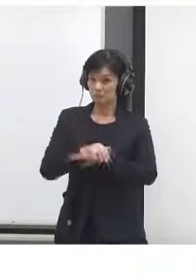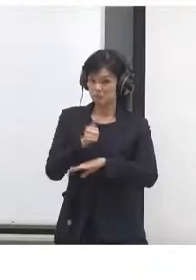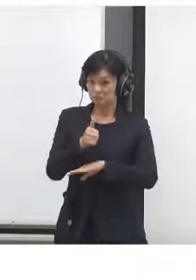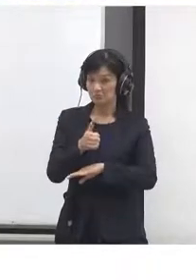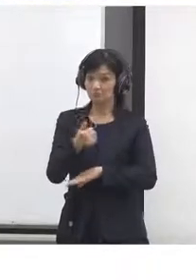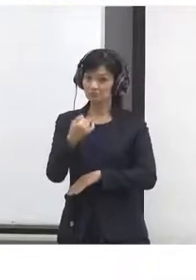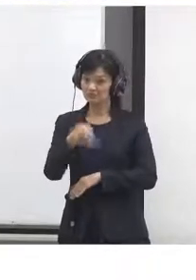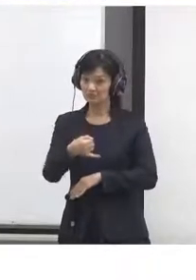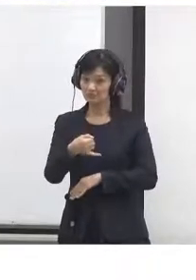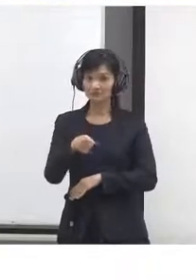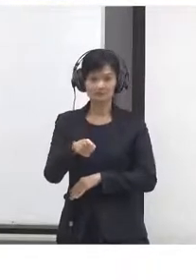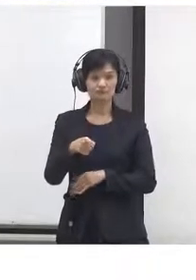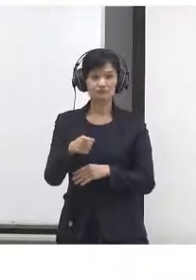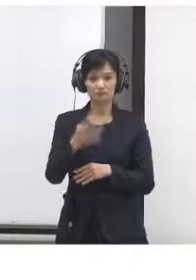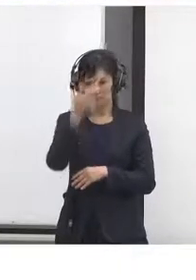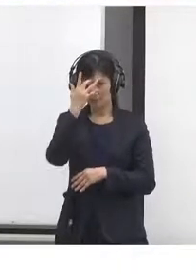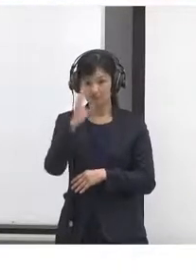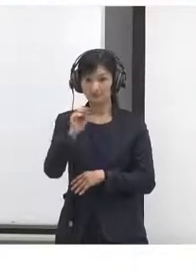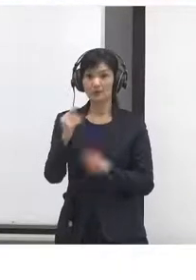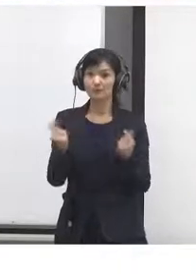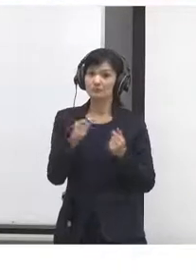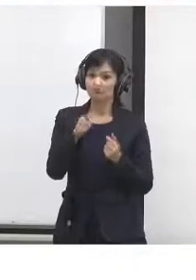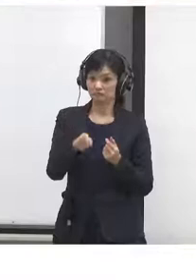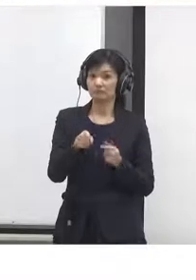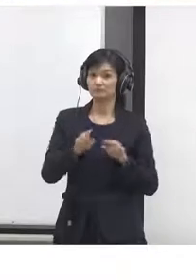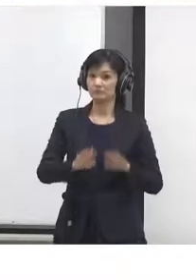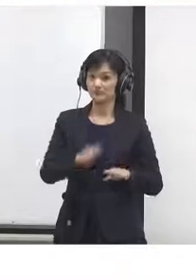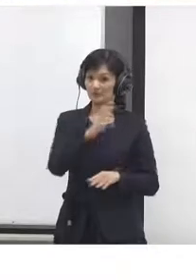English, so they can get more power